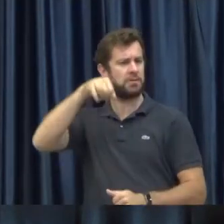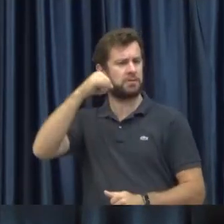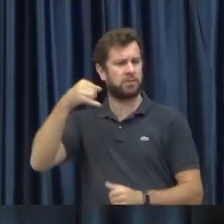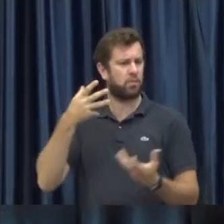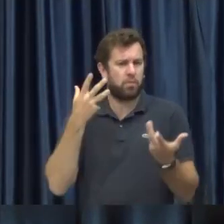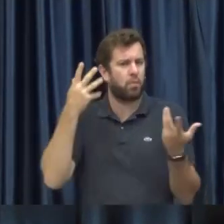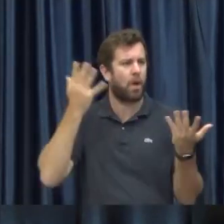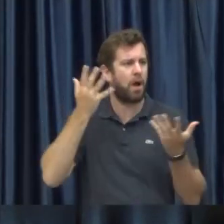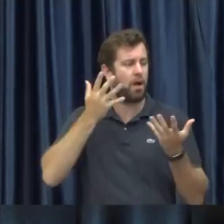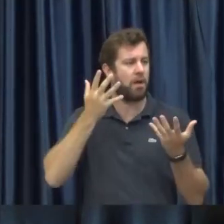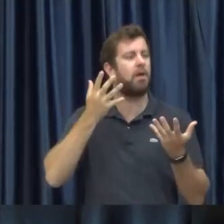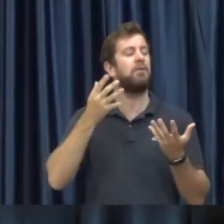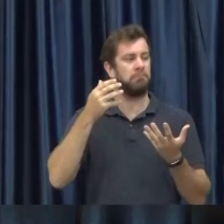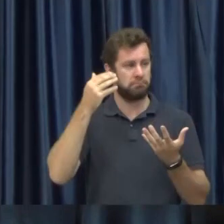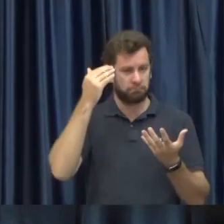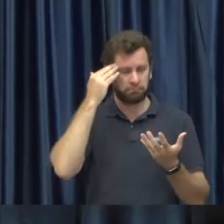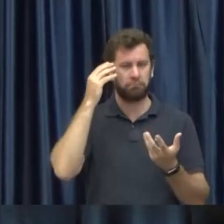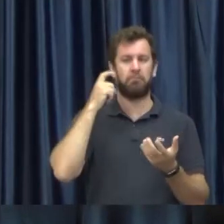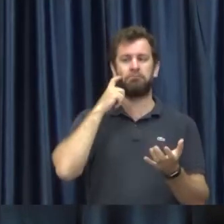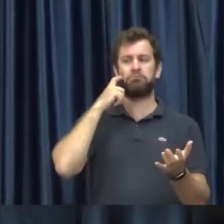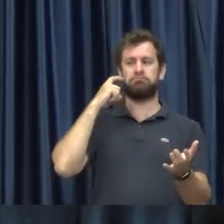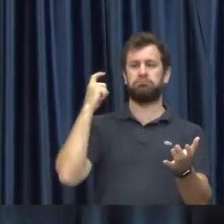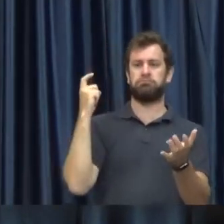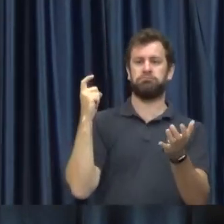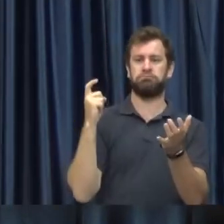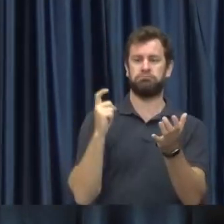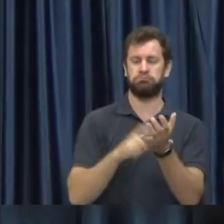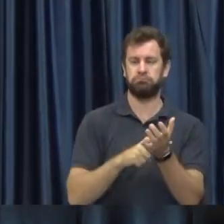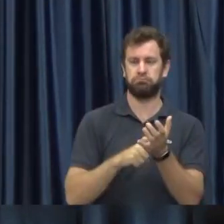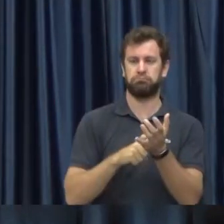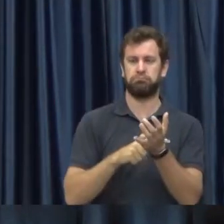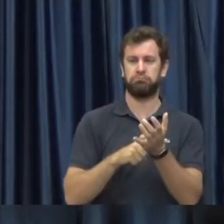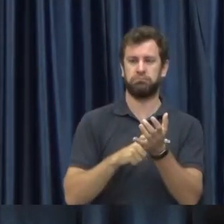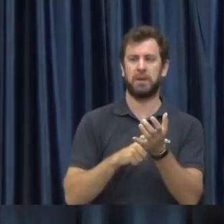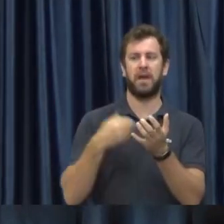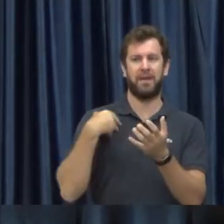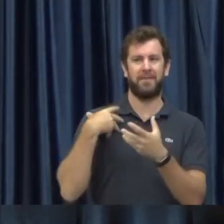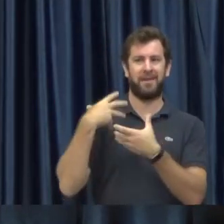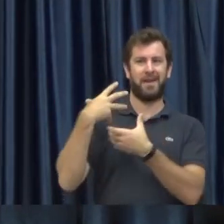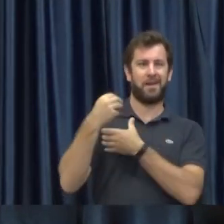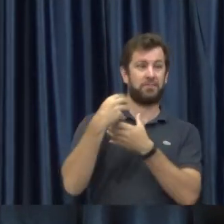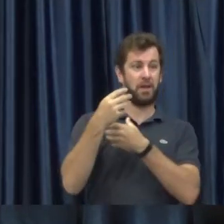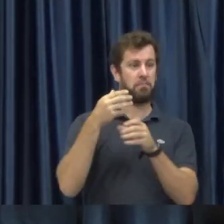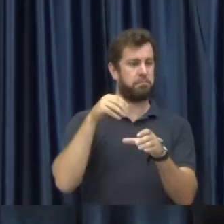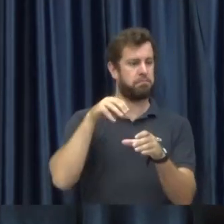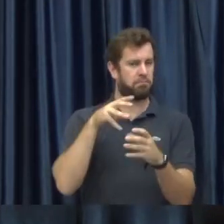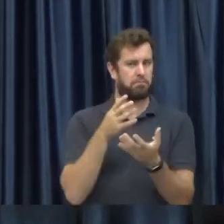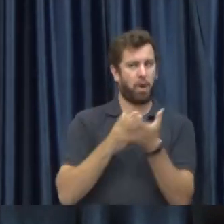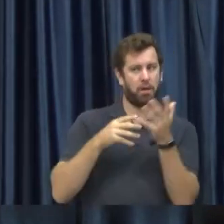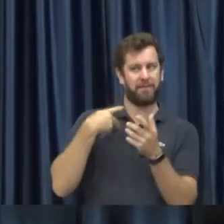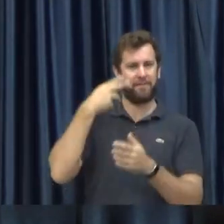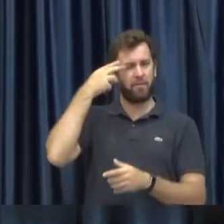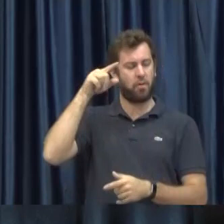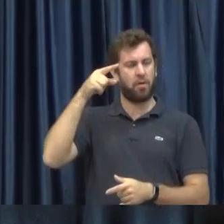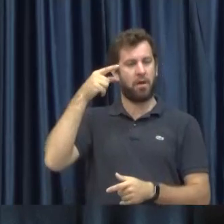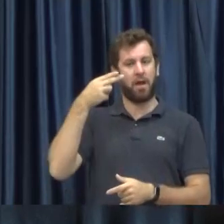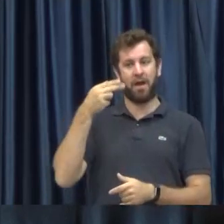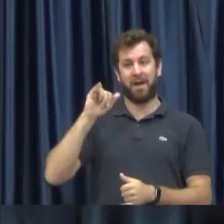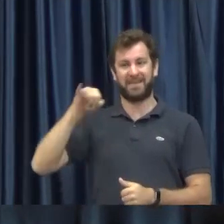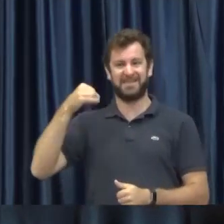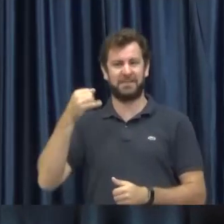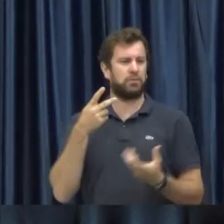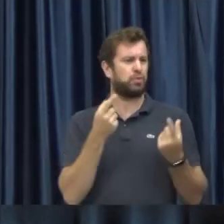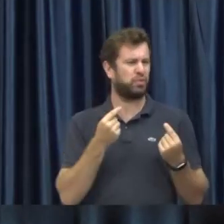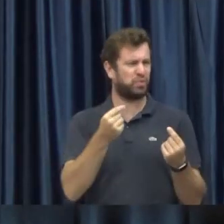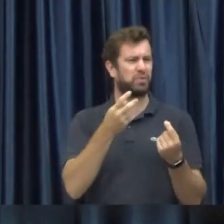can recognize that there is an external part of the Hajj, but there is also an internal